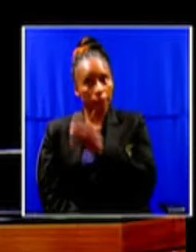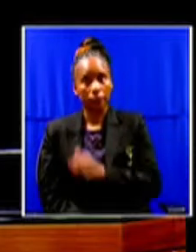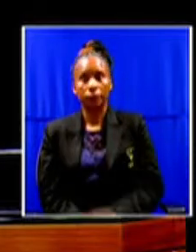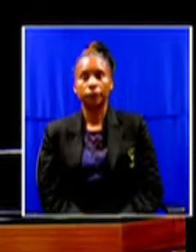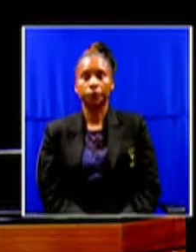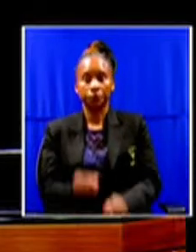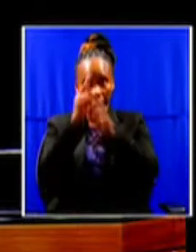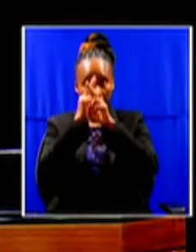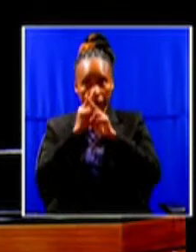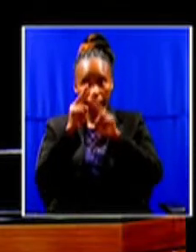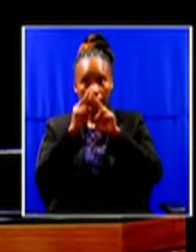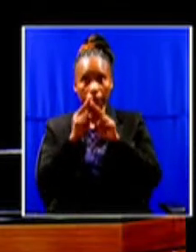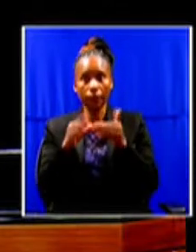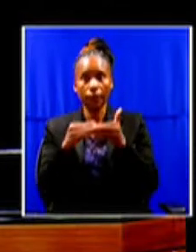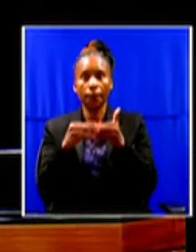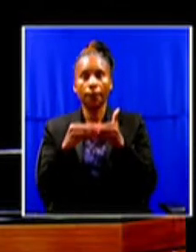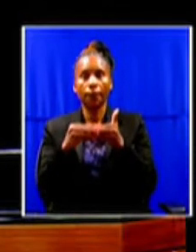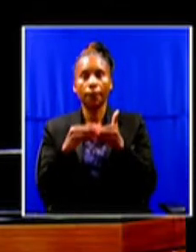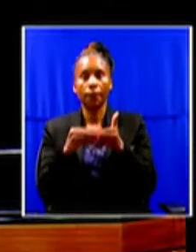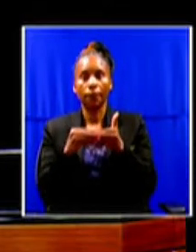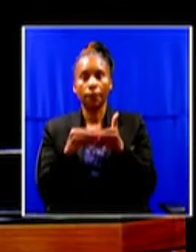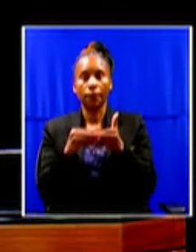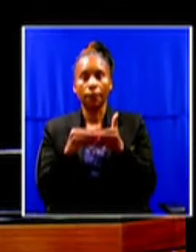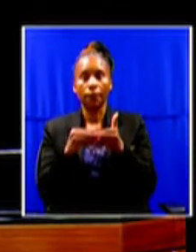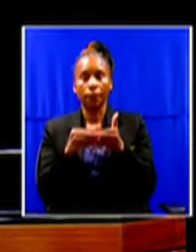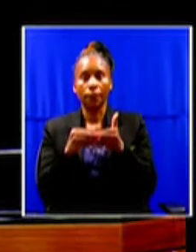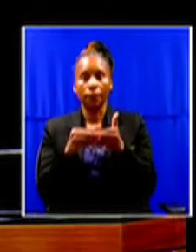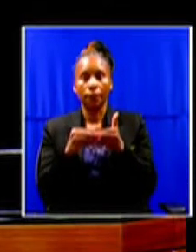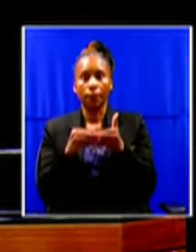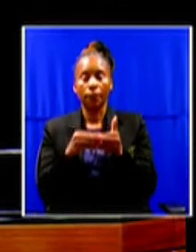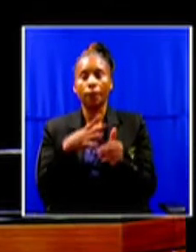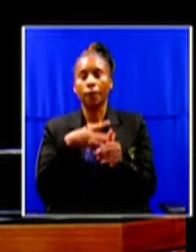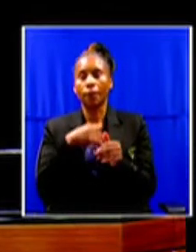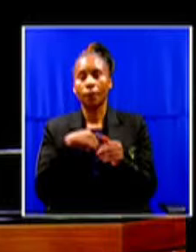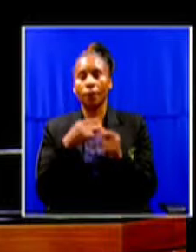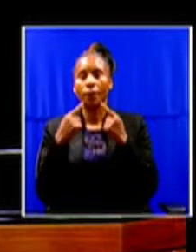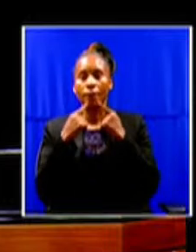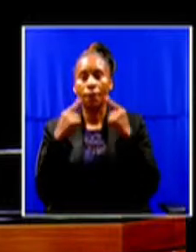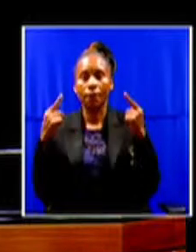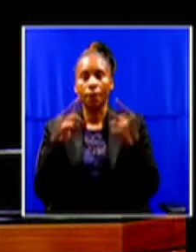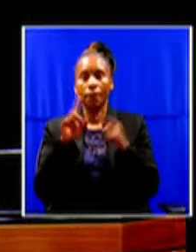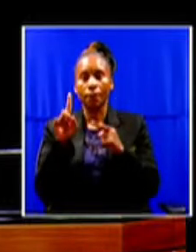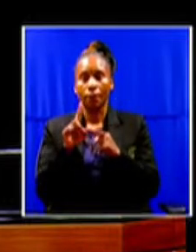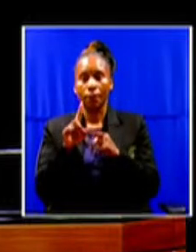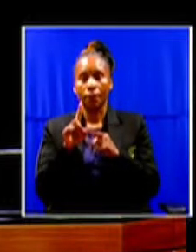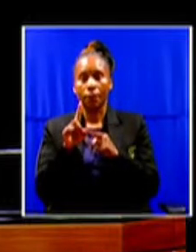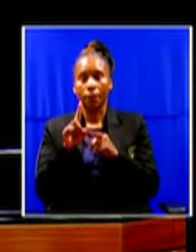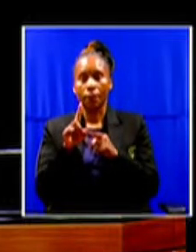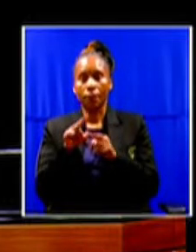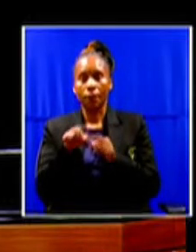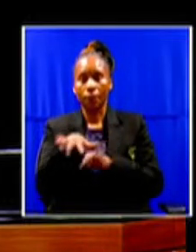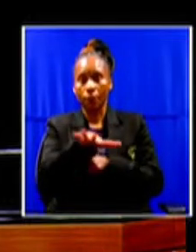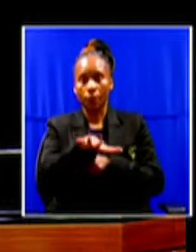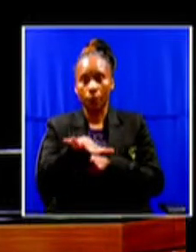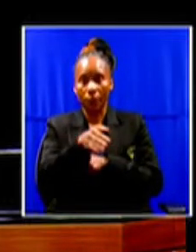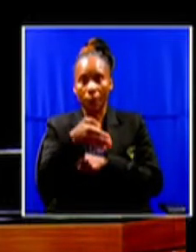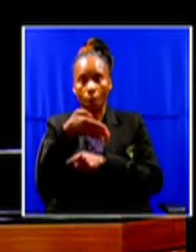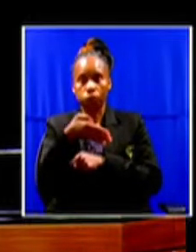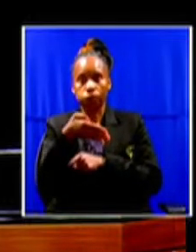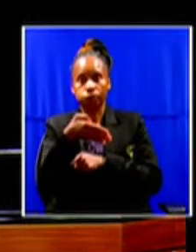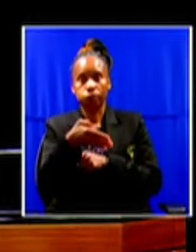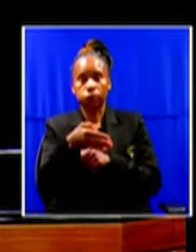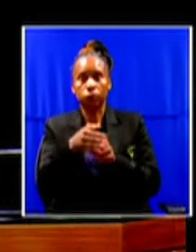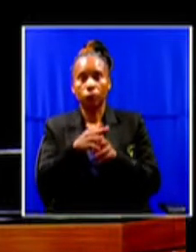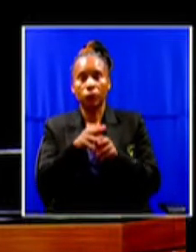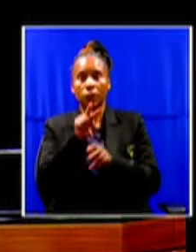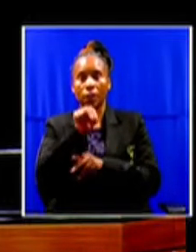Honorable members, I wish to announce that the vacancy which occurred in the National Assembly